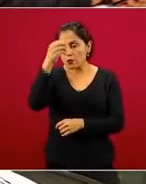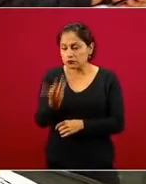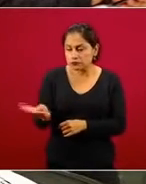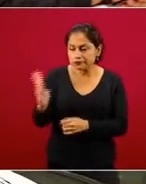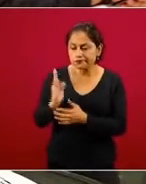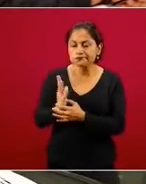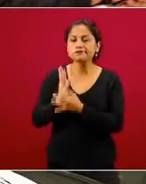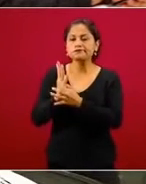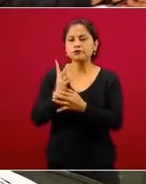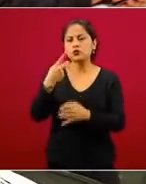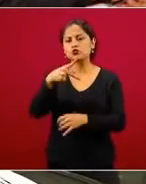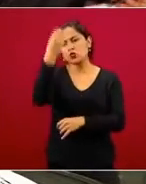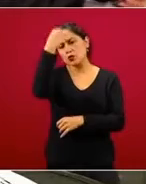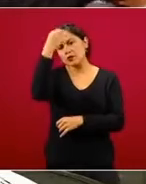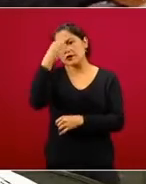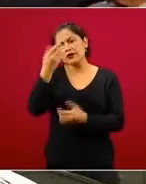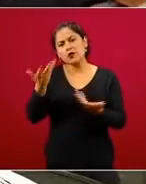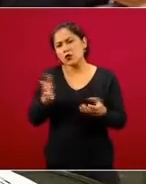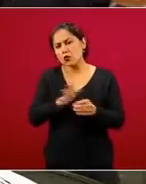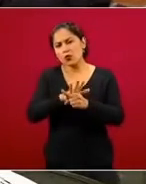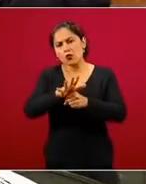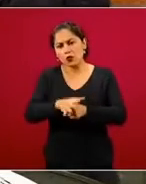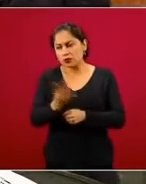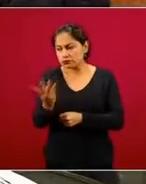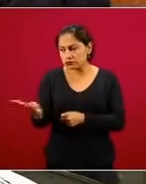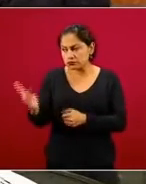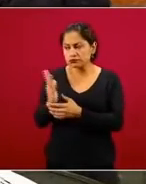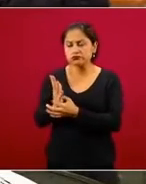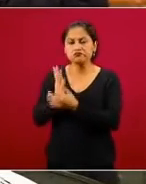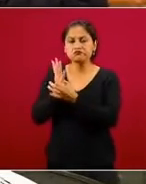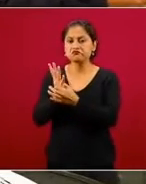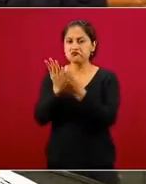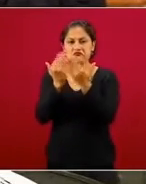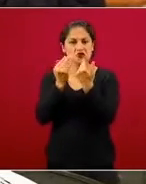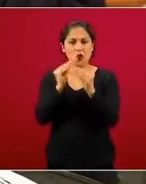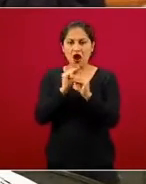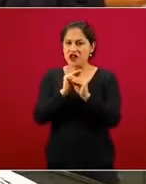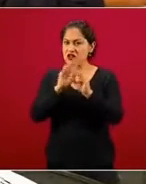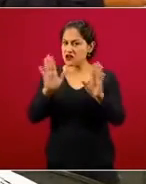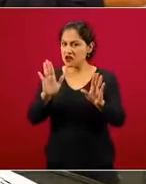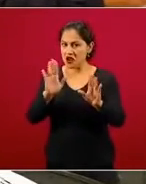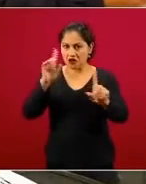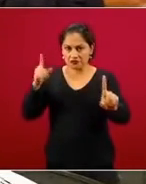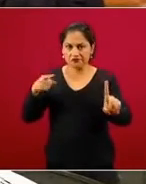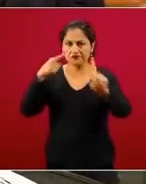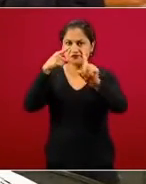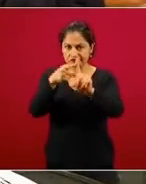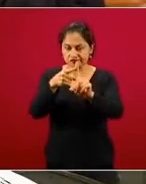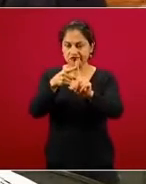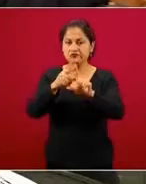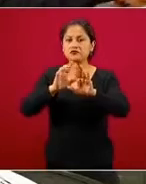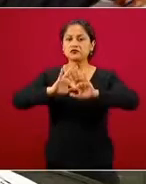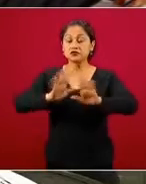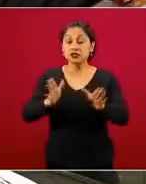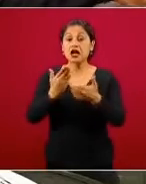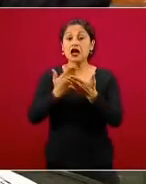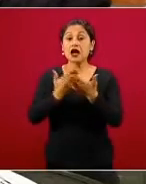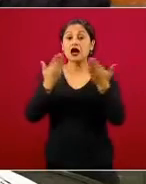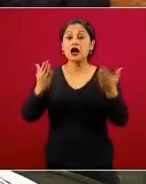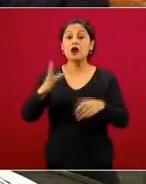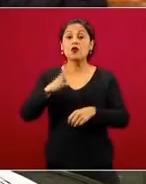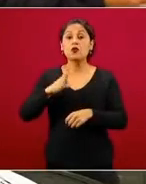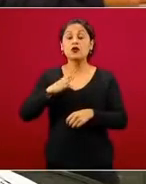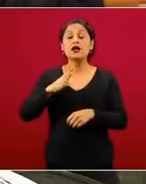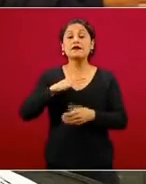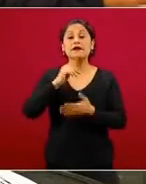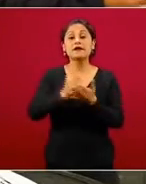your opinion on this. It seems like it's not clear how things are being managed. It seems that